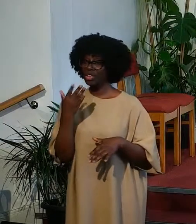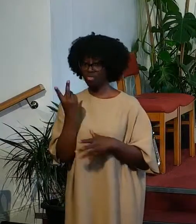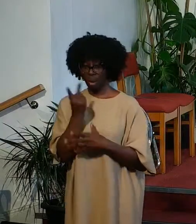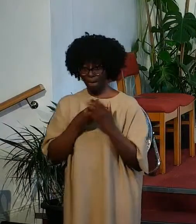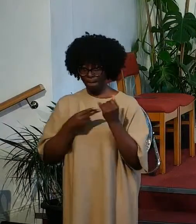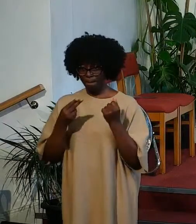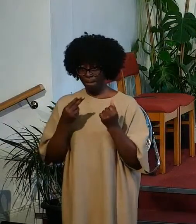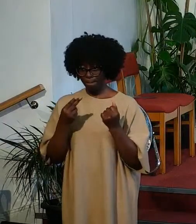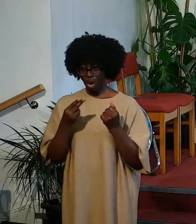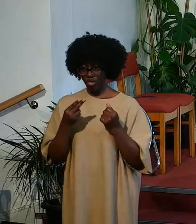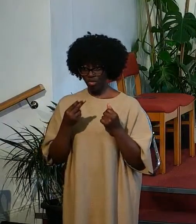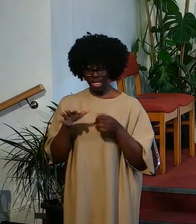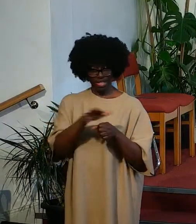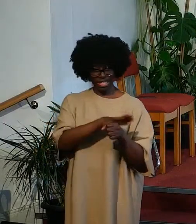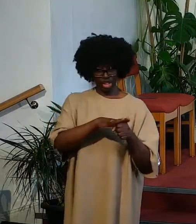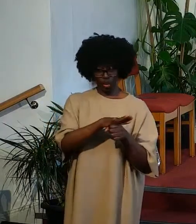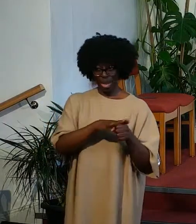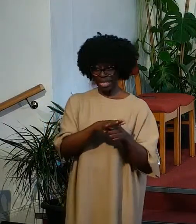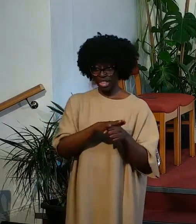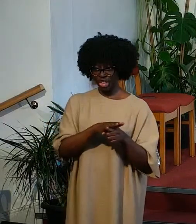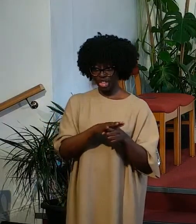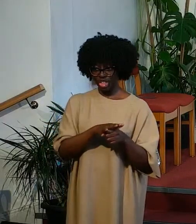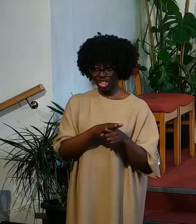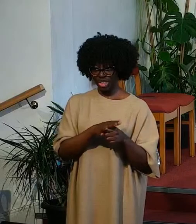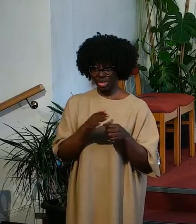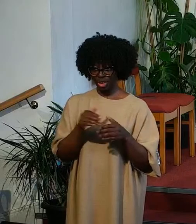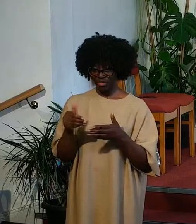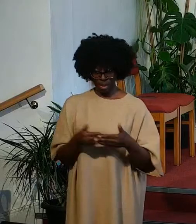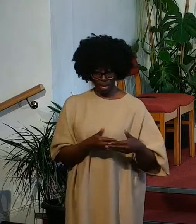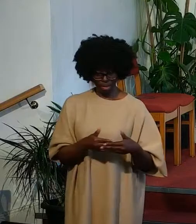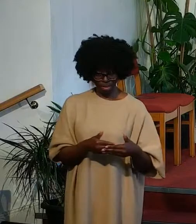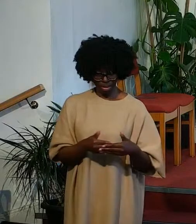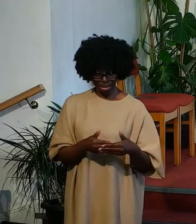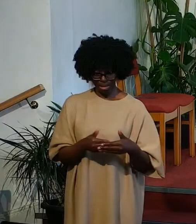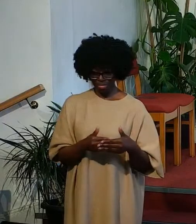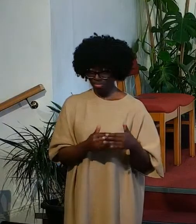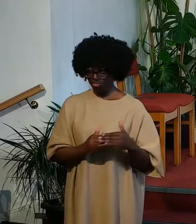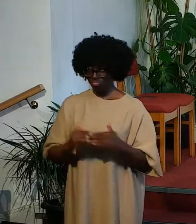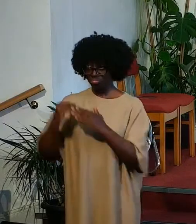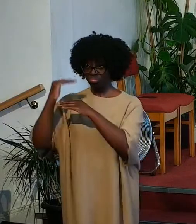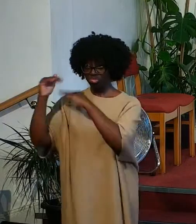of, the cradle, to the grave. Yeah. Thanks. Yeah.